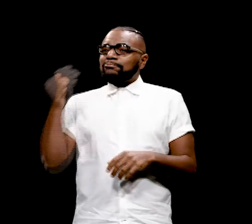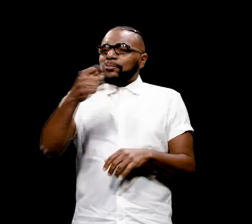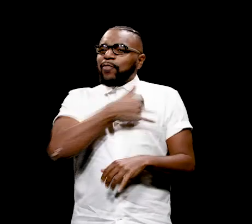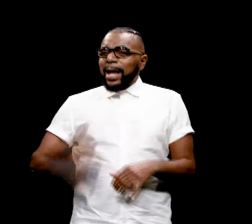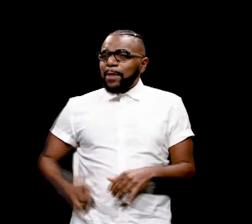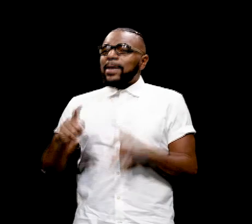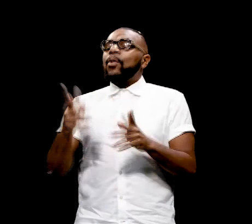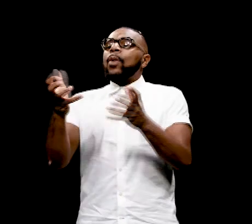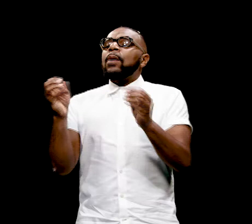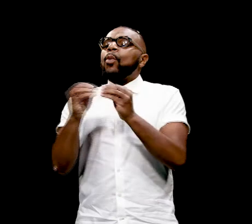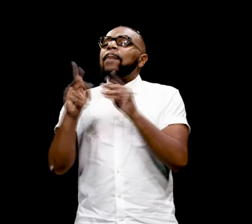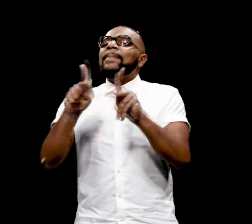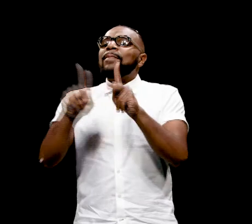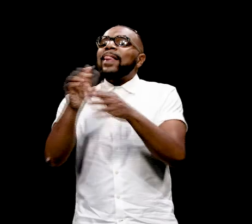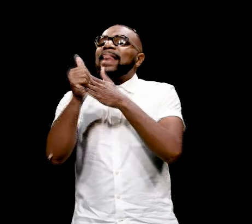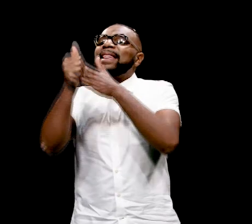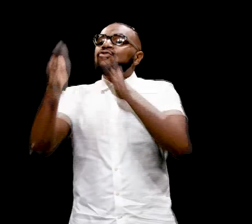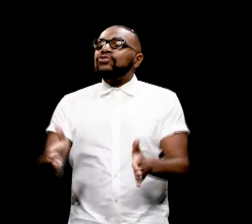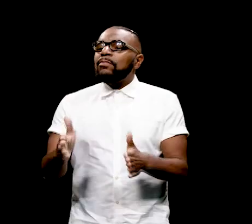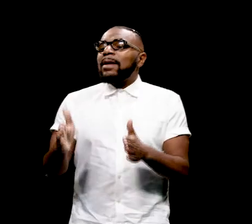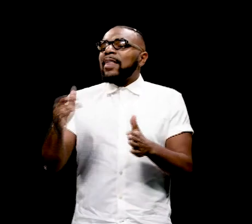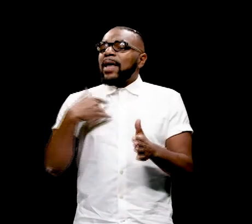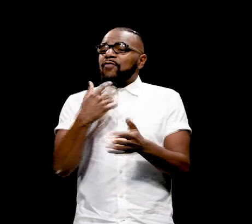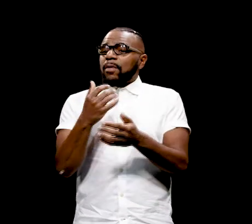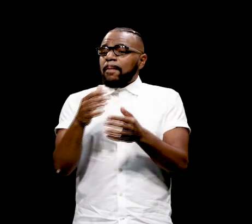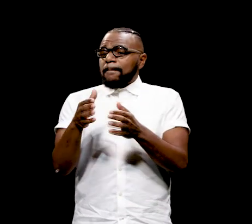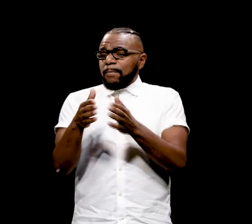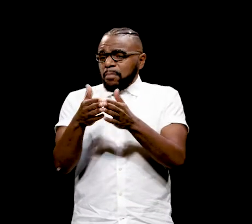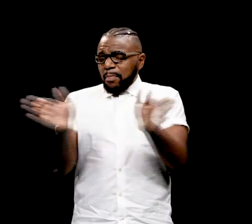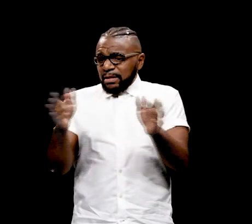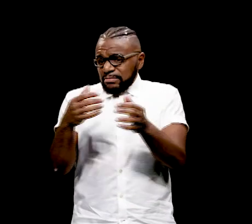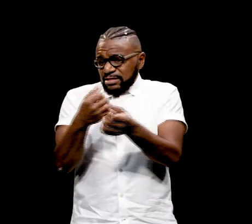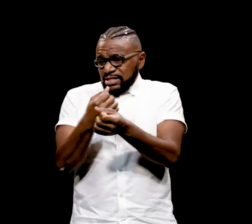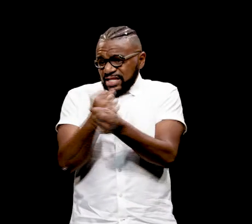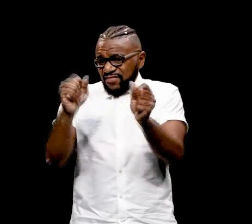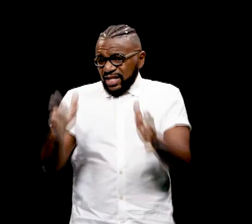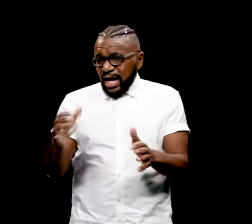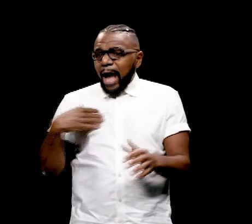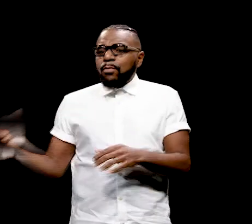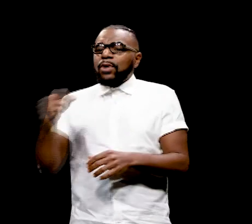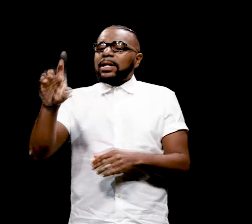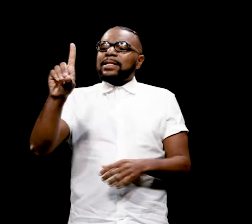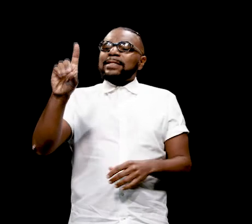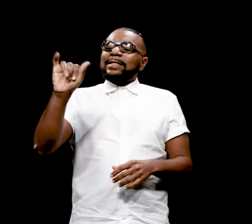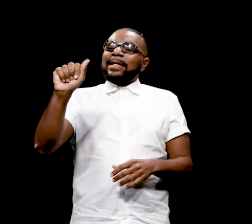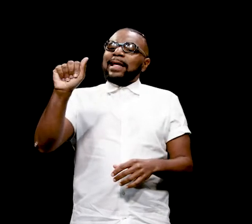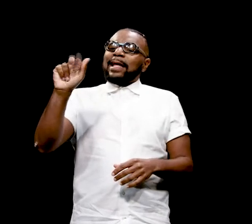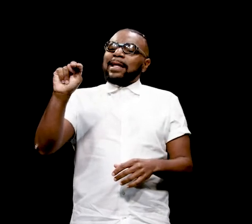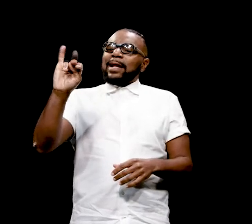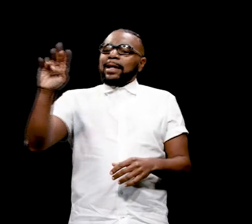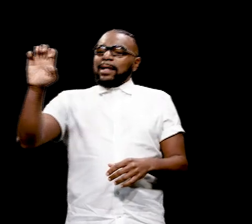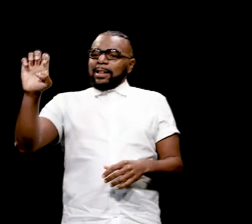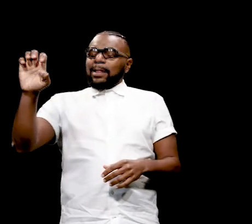people wanted more people in leadership, particularly around public safety. And I brought in Danielle Outlaw as the city's first